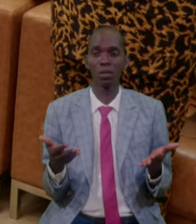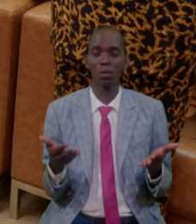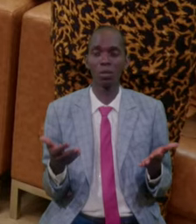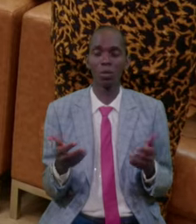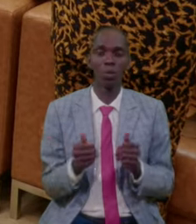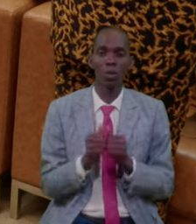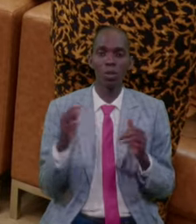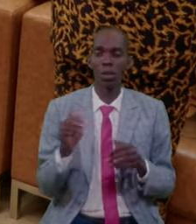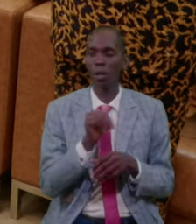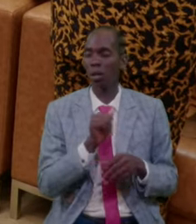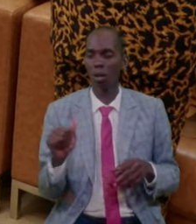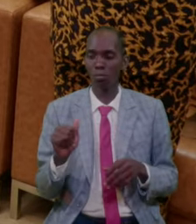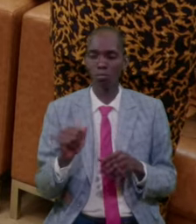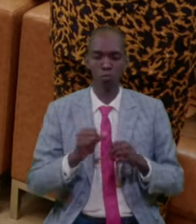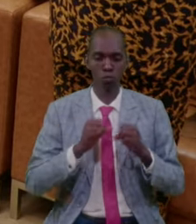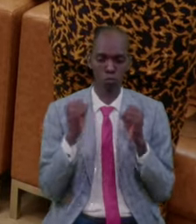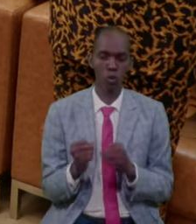appropriate fruit,